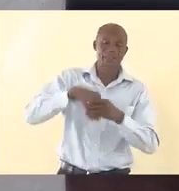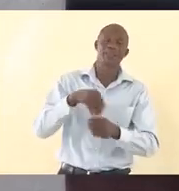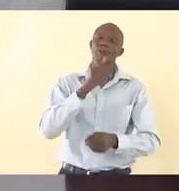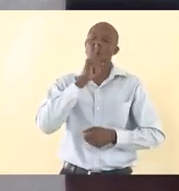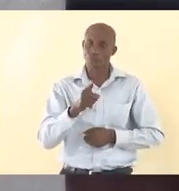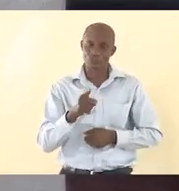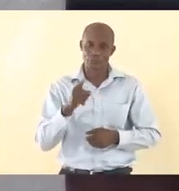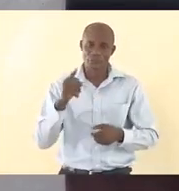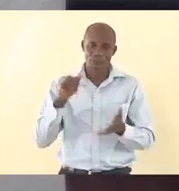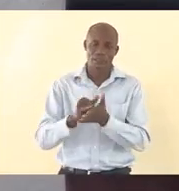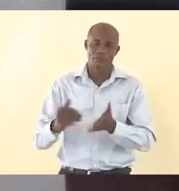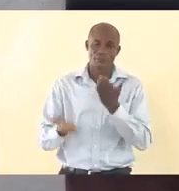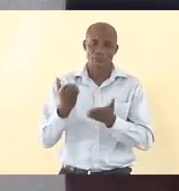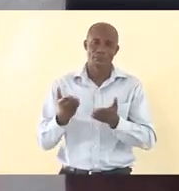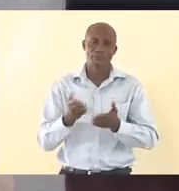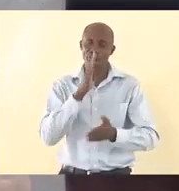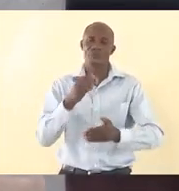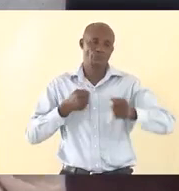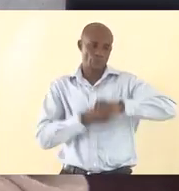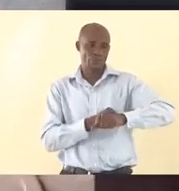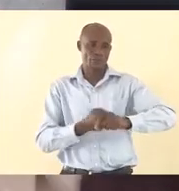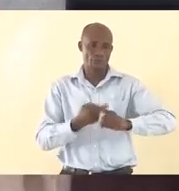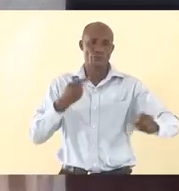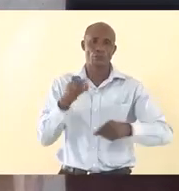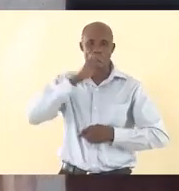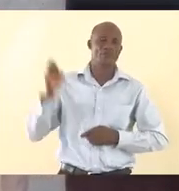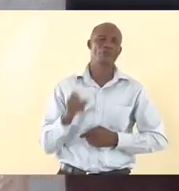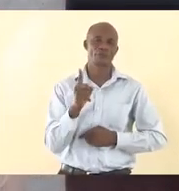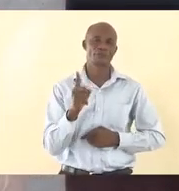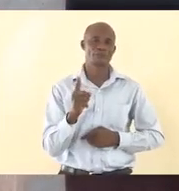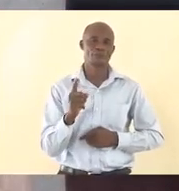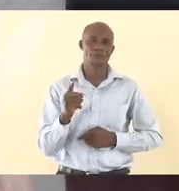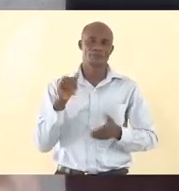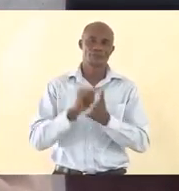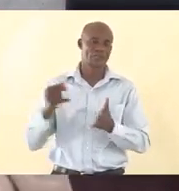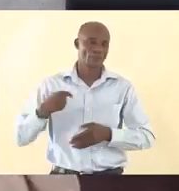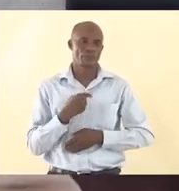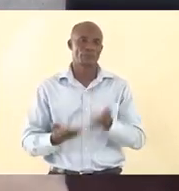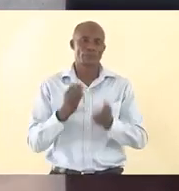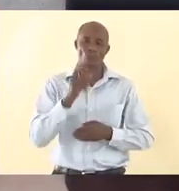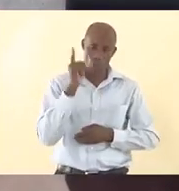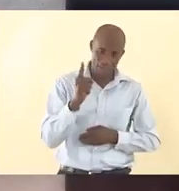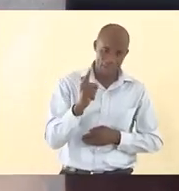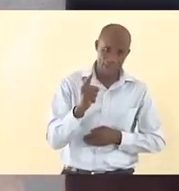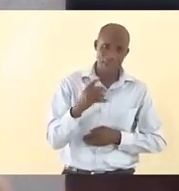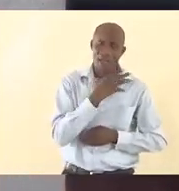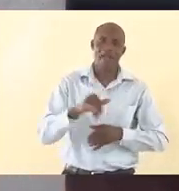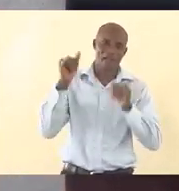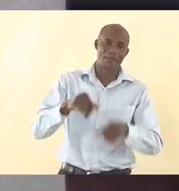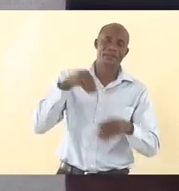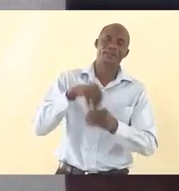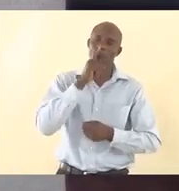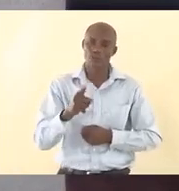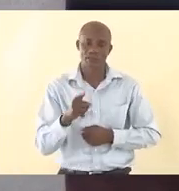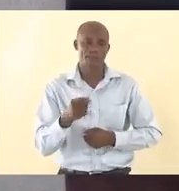evil one. He prayed that we may be one. He prayed that we may abide in the truth and that we may be protected from the evil